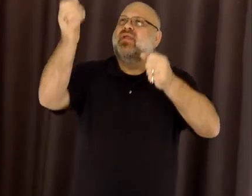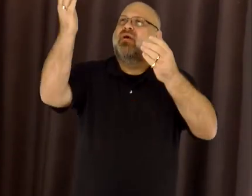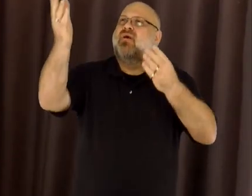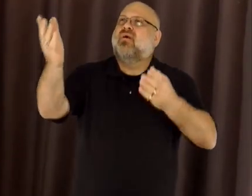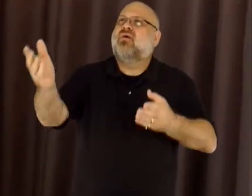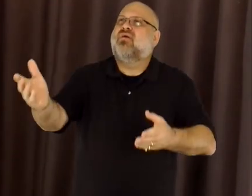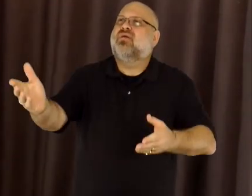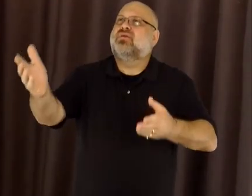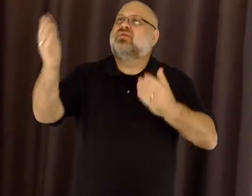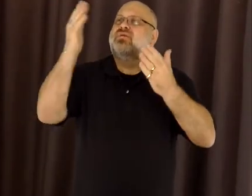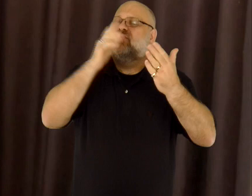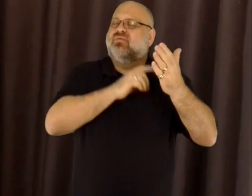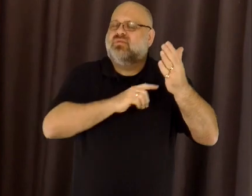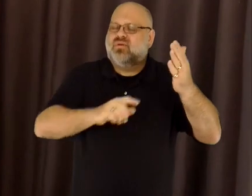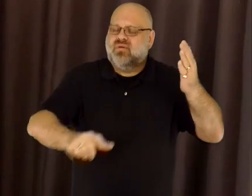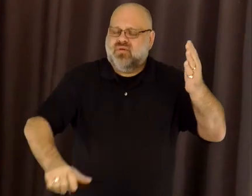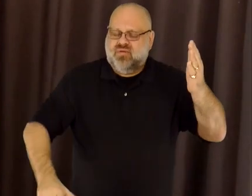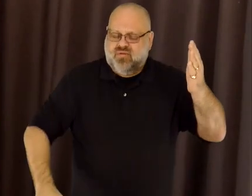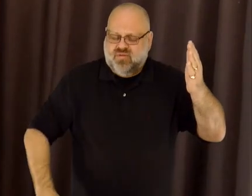Great are you,